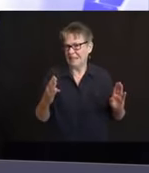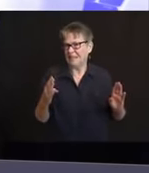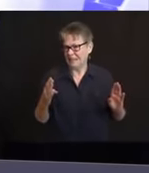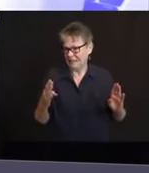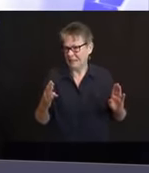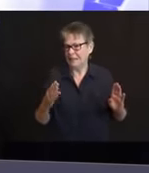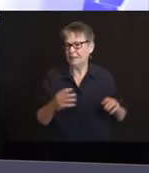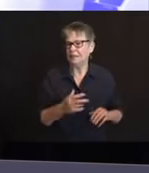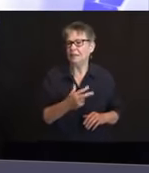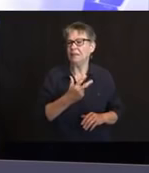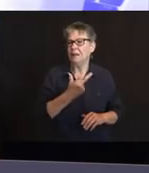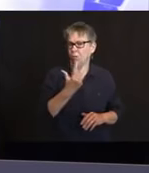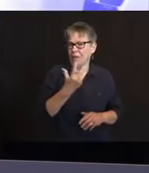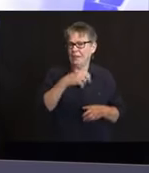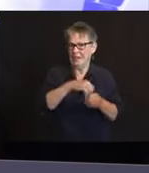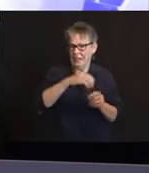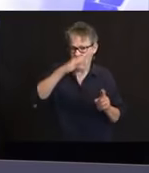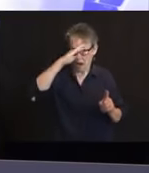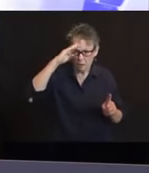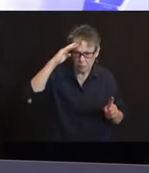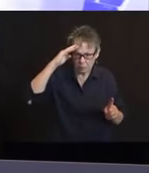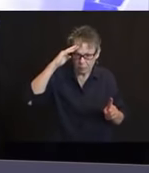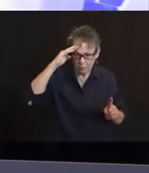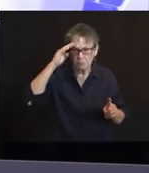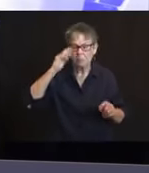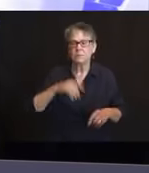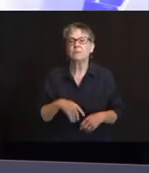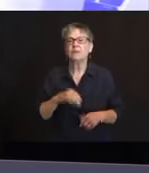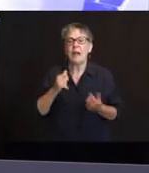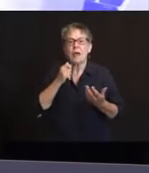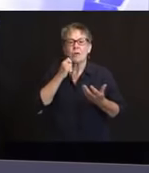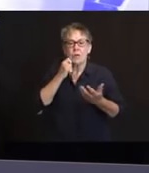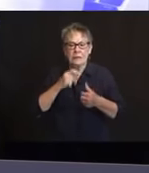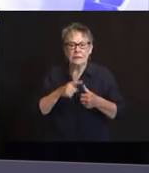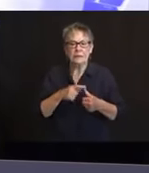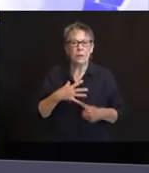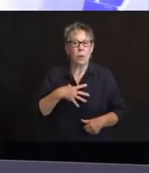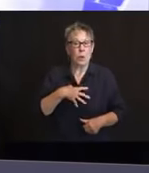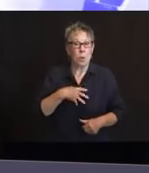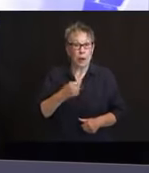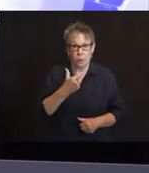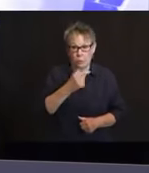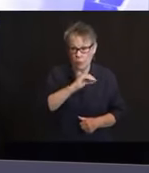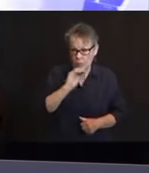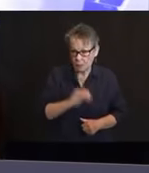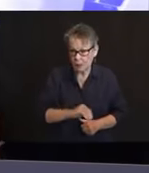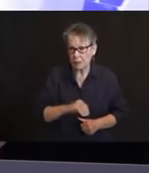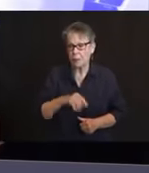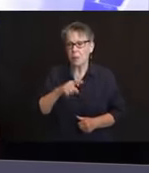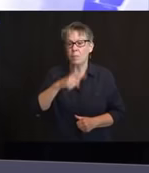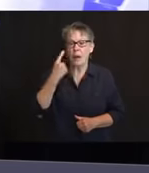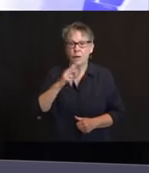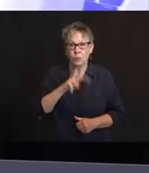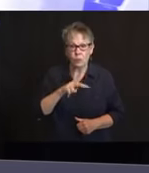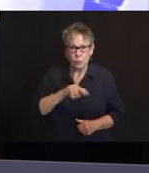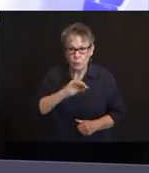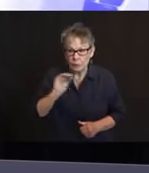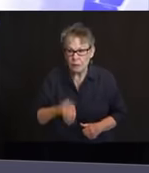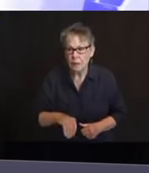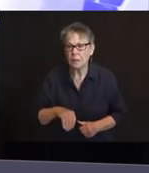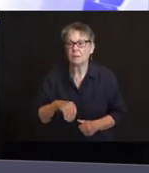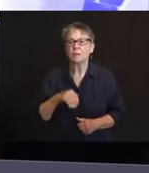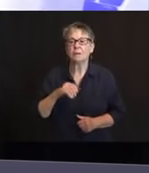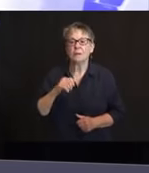white 21%, black 32%, Hispanic 35%, Asian 9%, and other